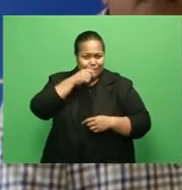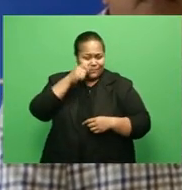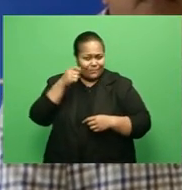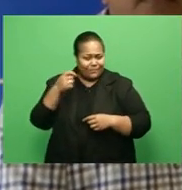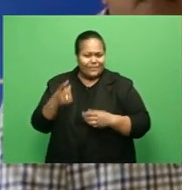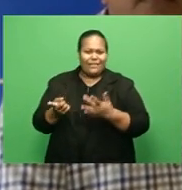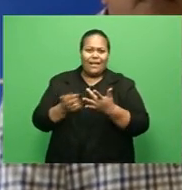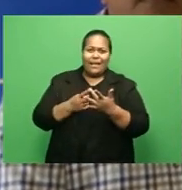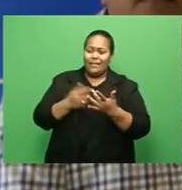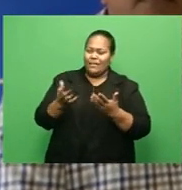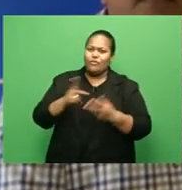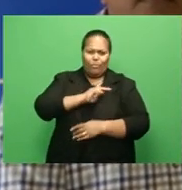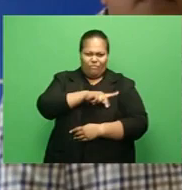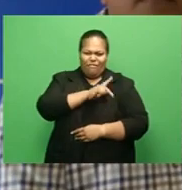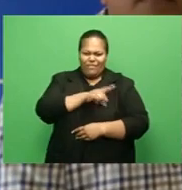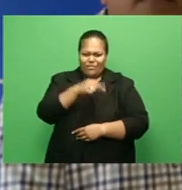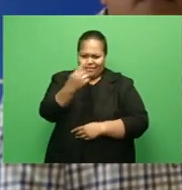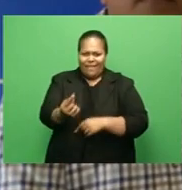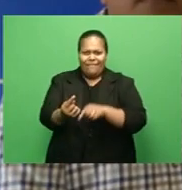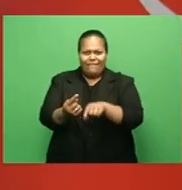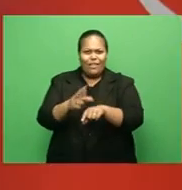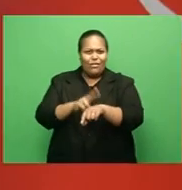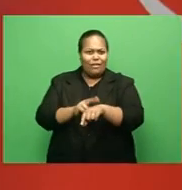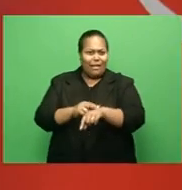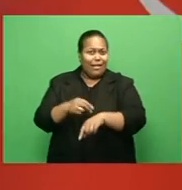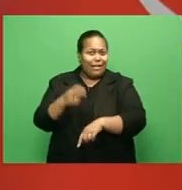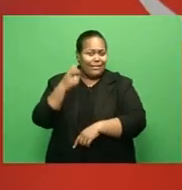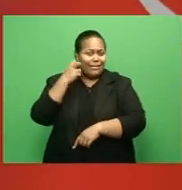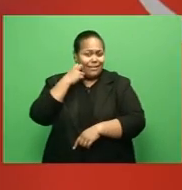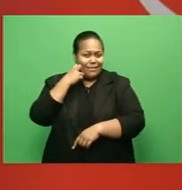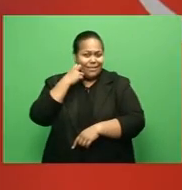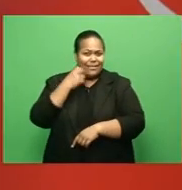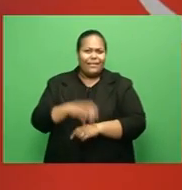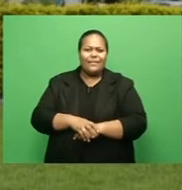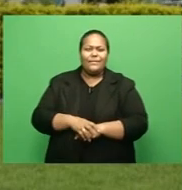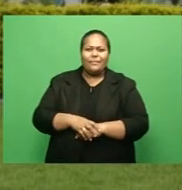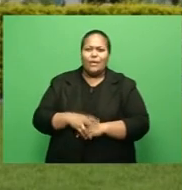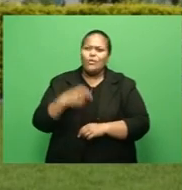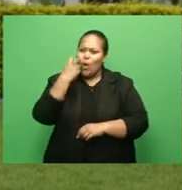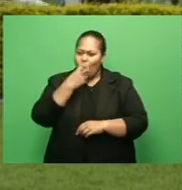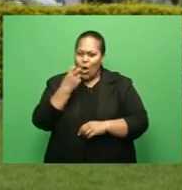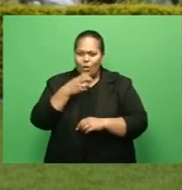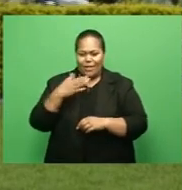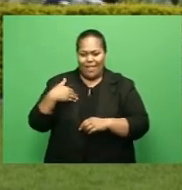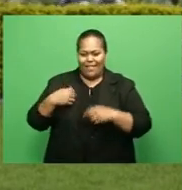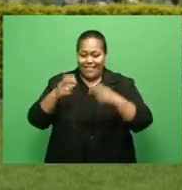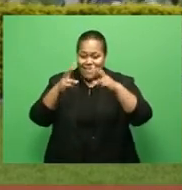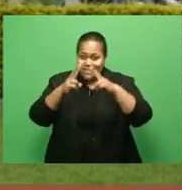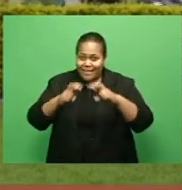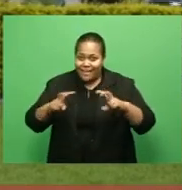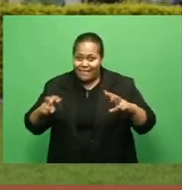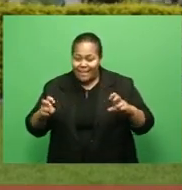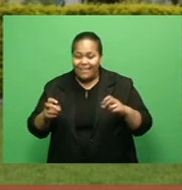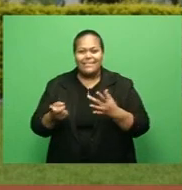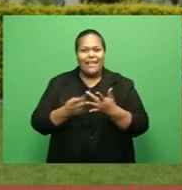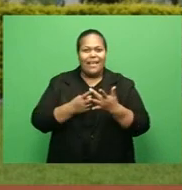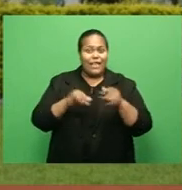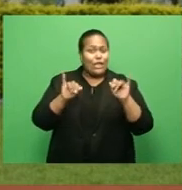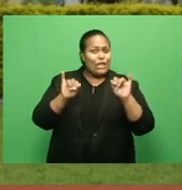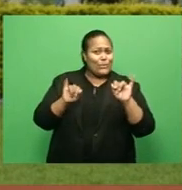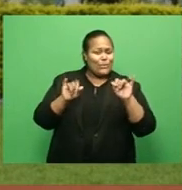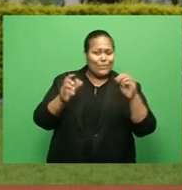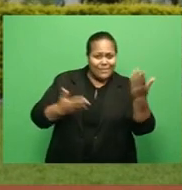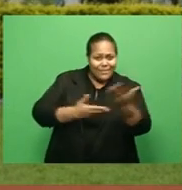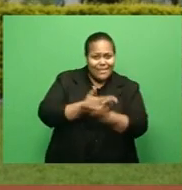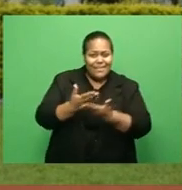the profession itself, obviously with the oral health surveys. Some of the issues that will be discussed at the